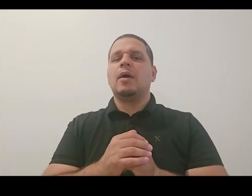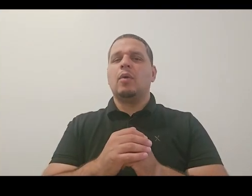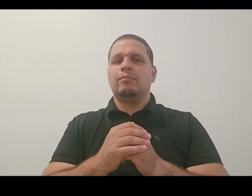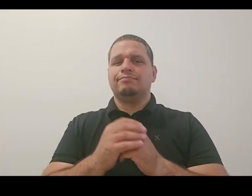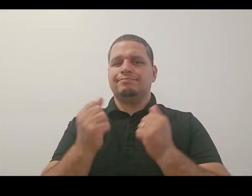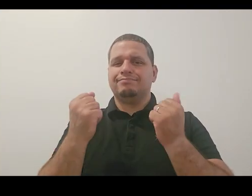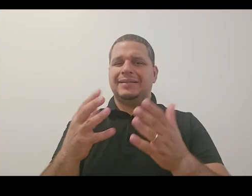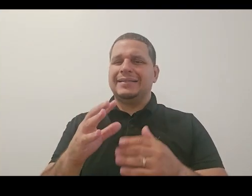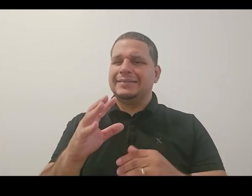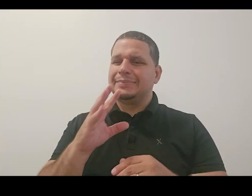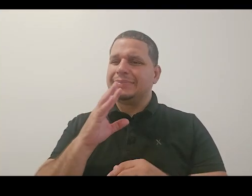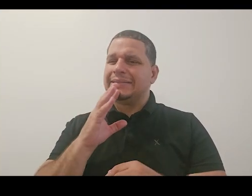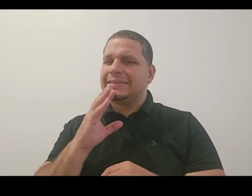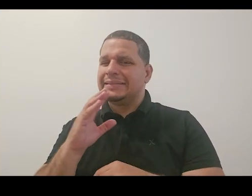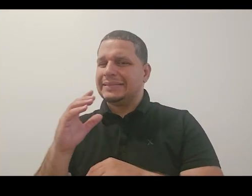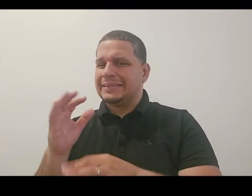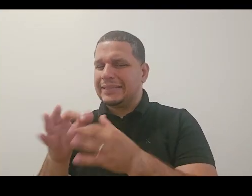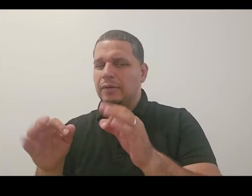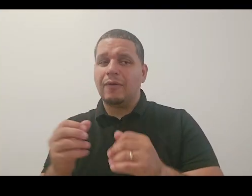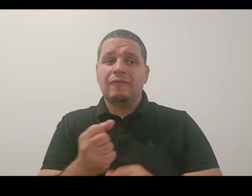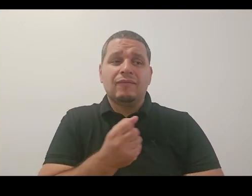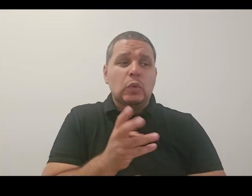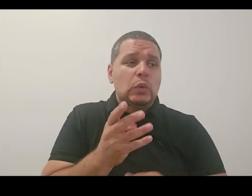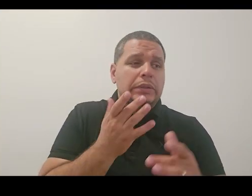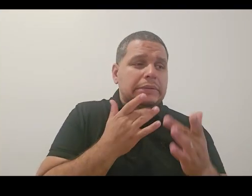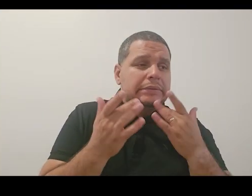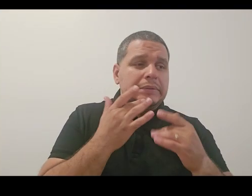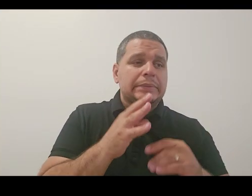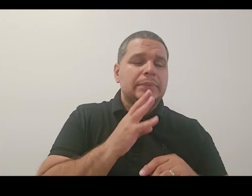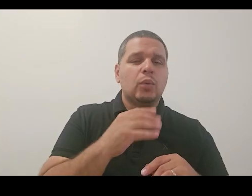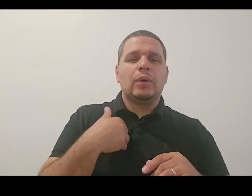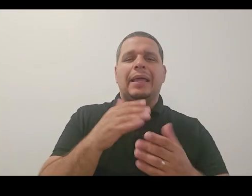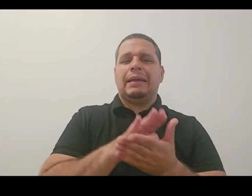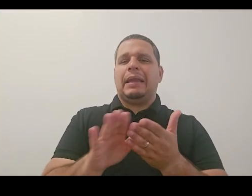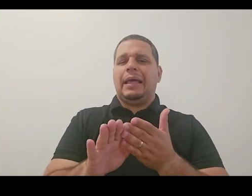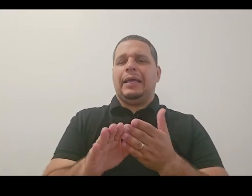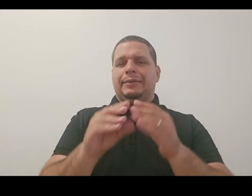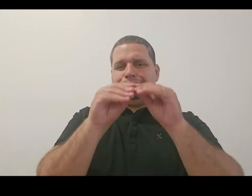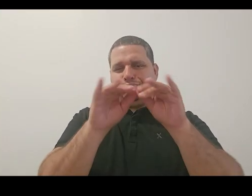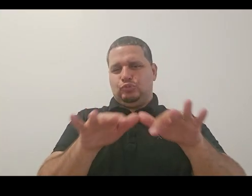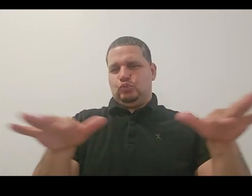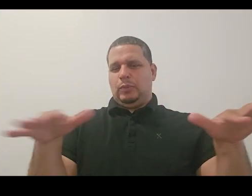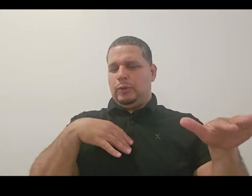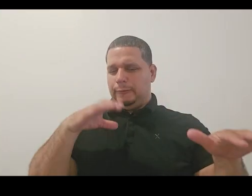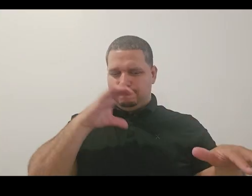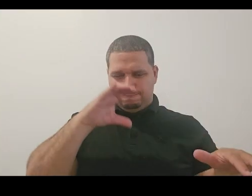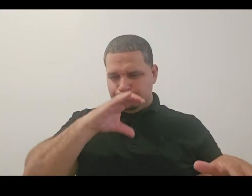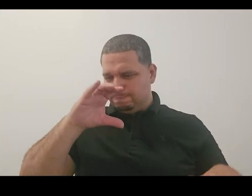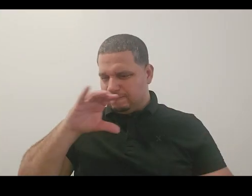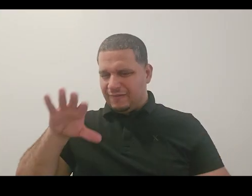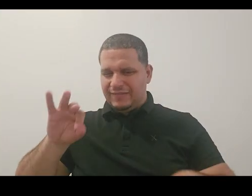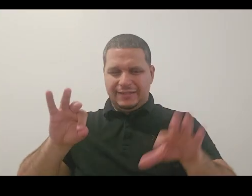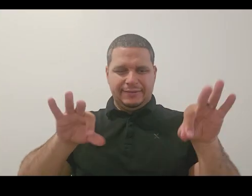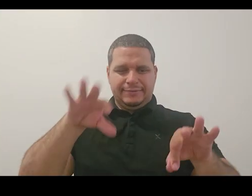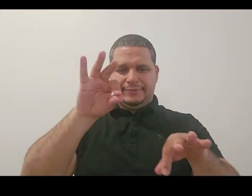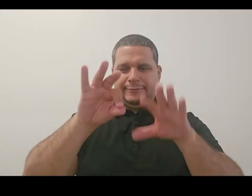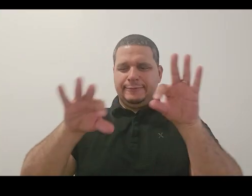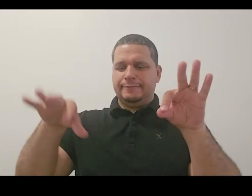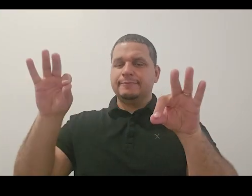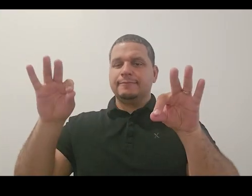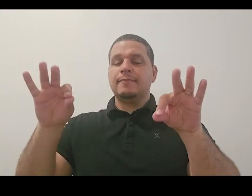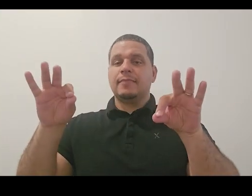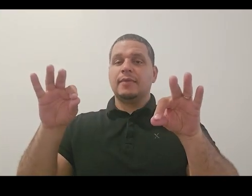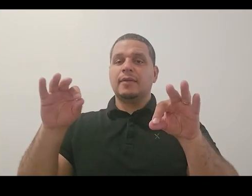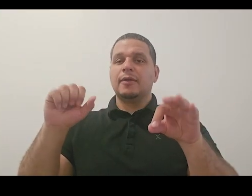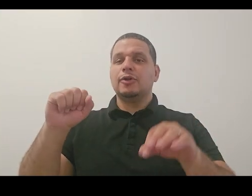spoken languages, languages with very few speakers. We just tried to do a nice spread out set, and we looked for the